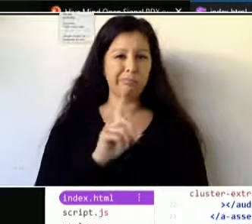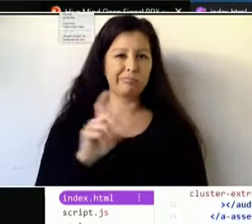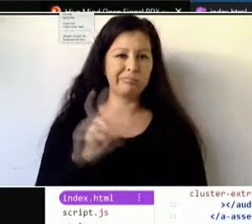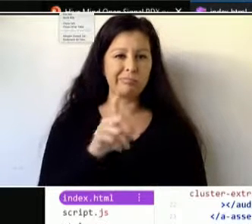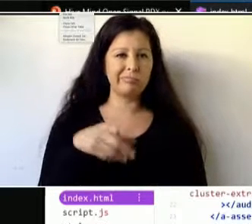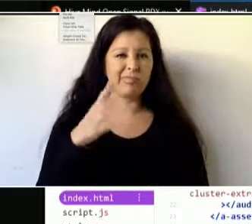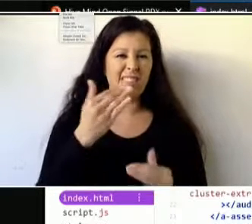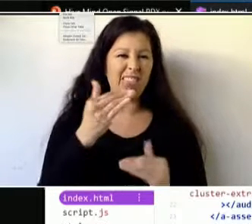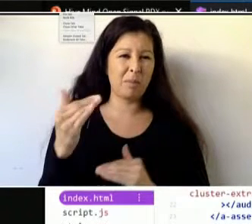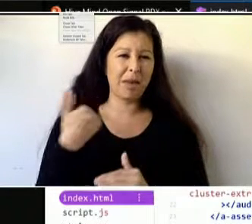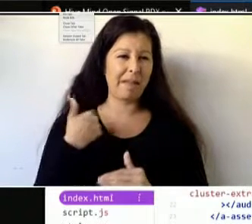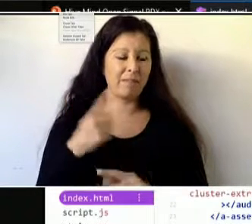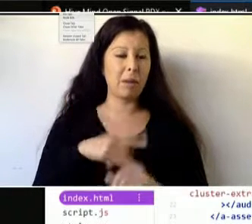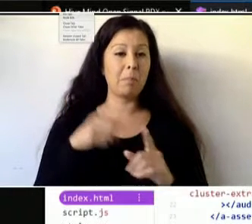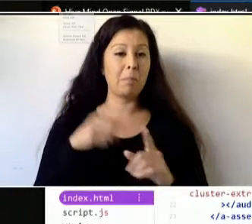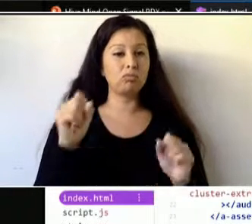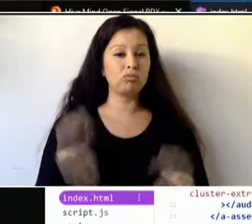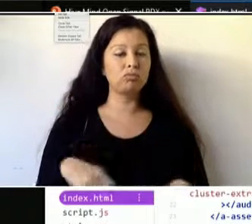You can't really move around. There's limitations to that, but